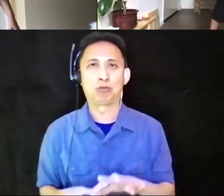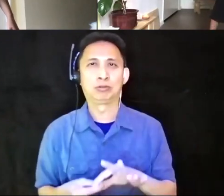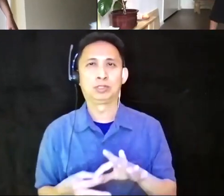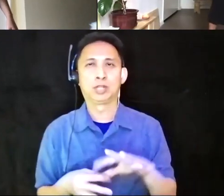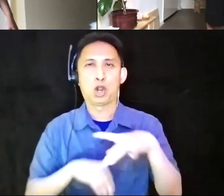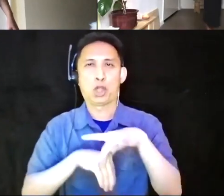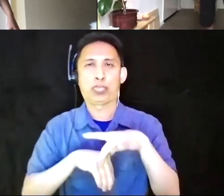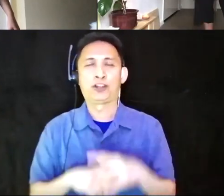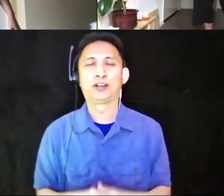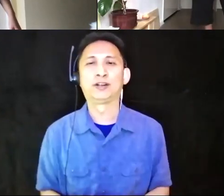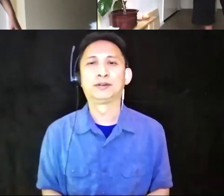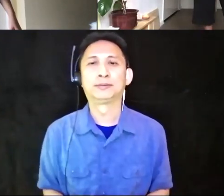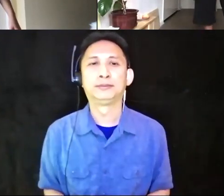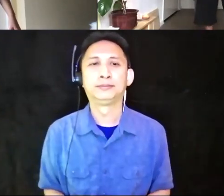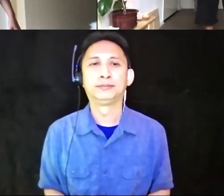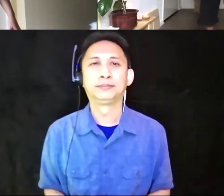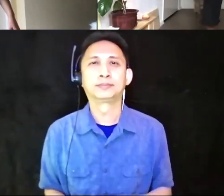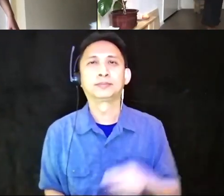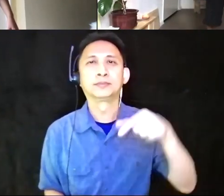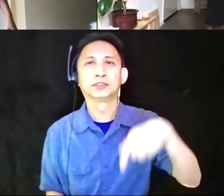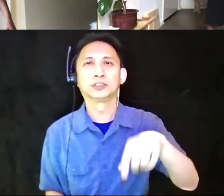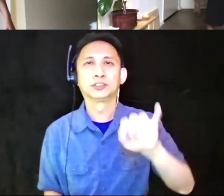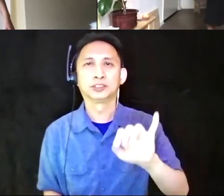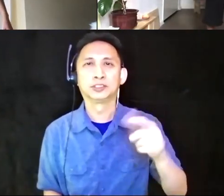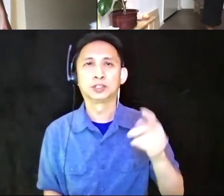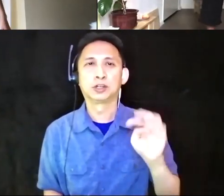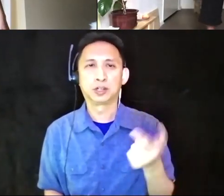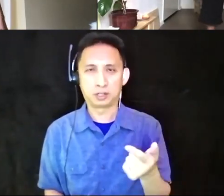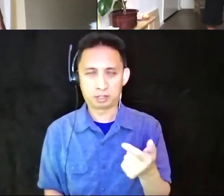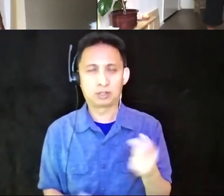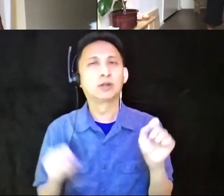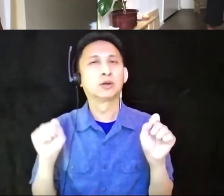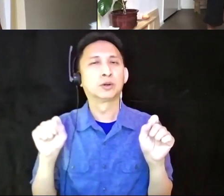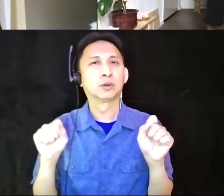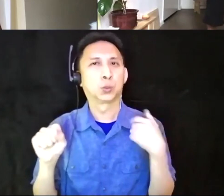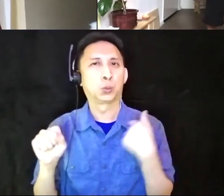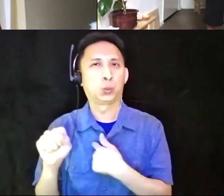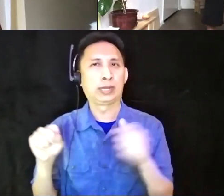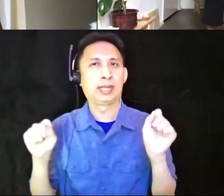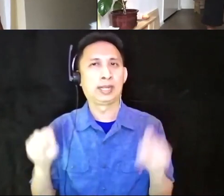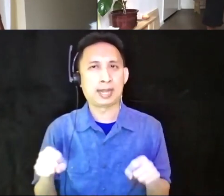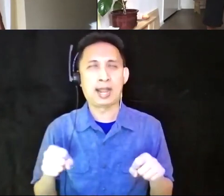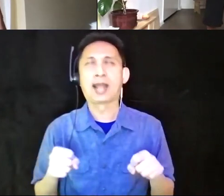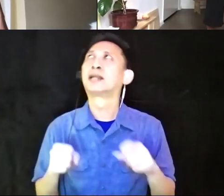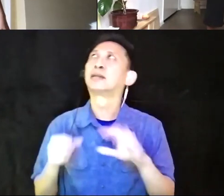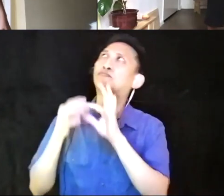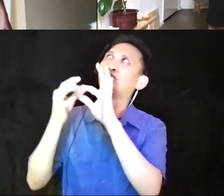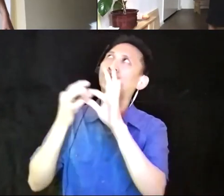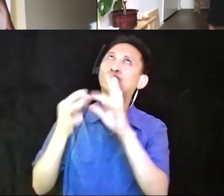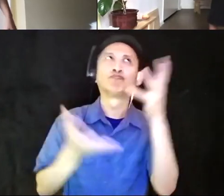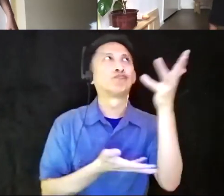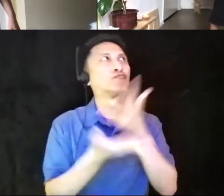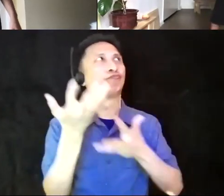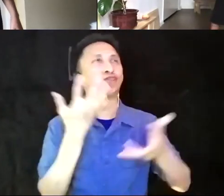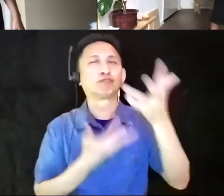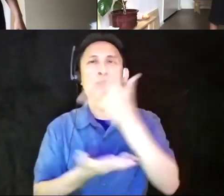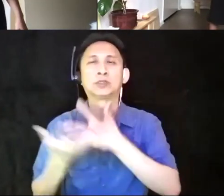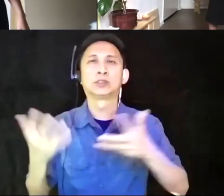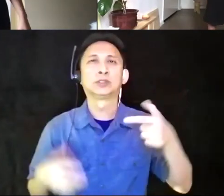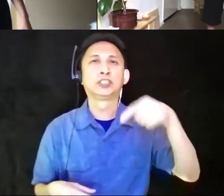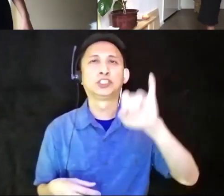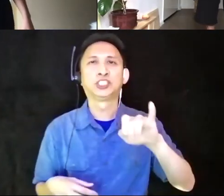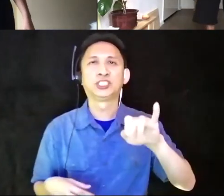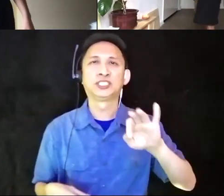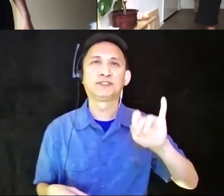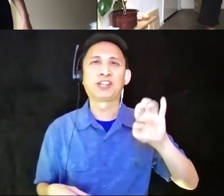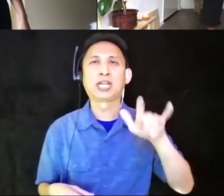So for this Qigong, we also begin to interact with the Qi fields that are around us. And we